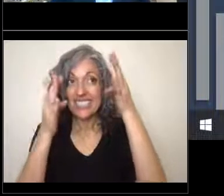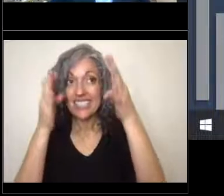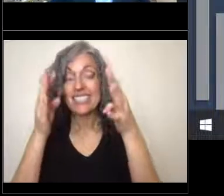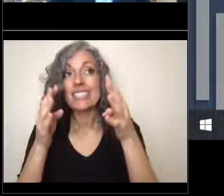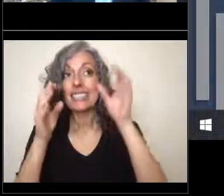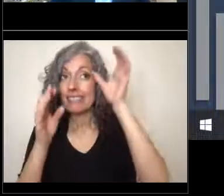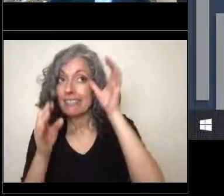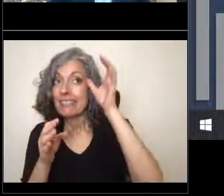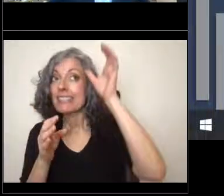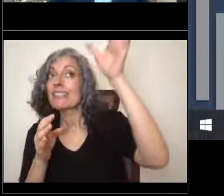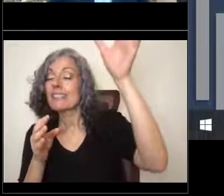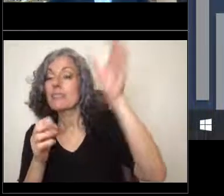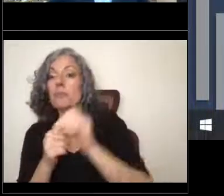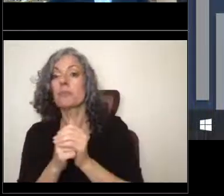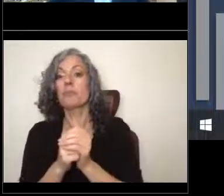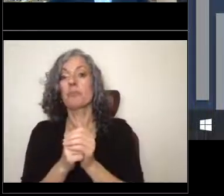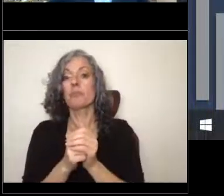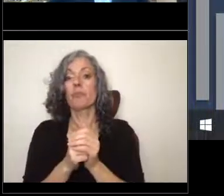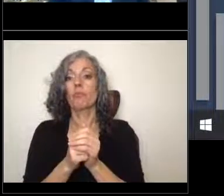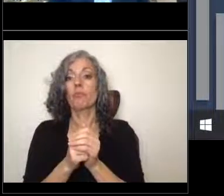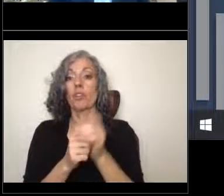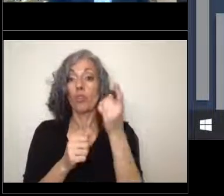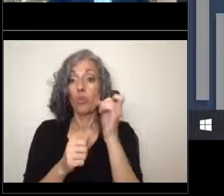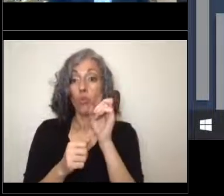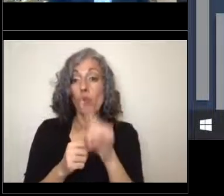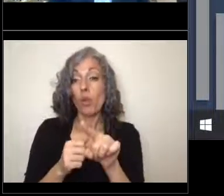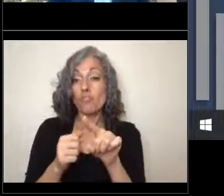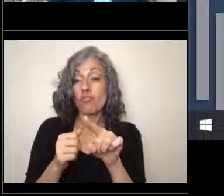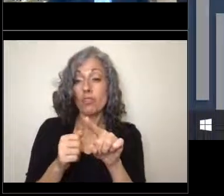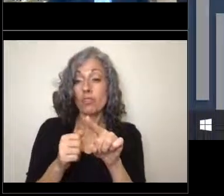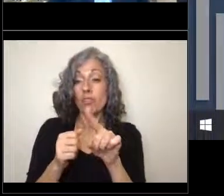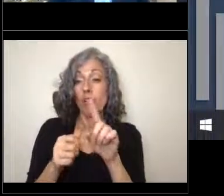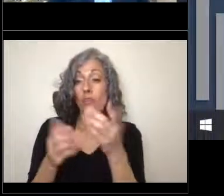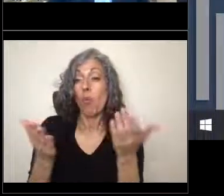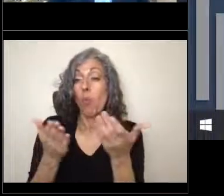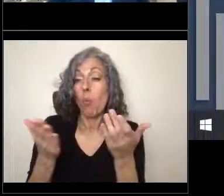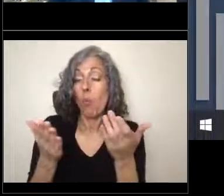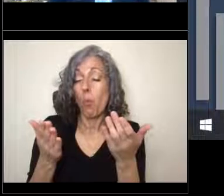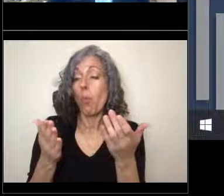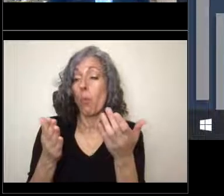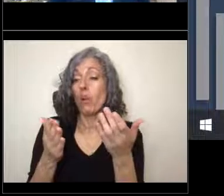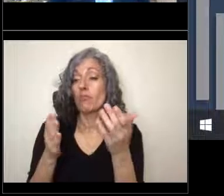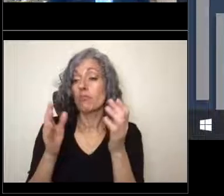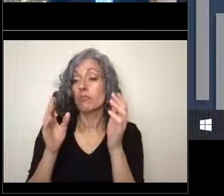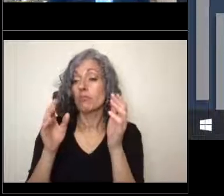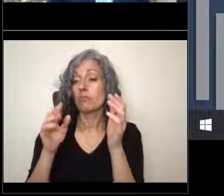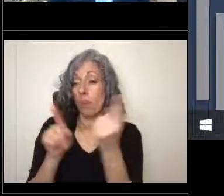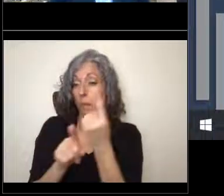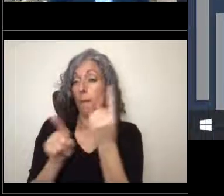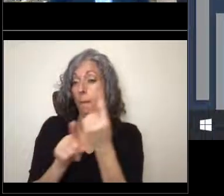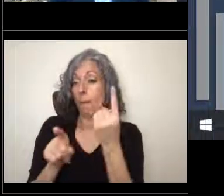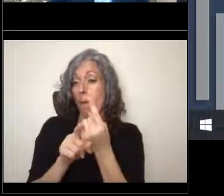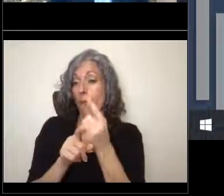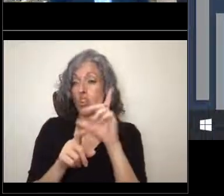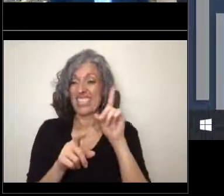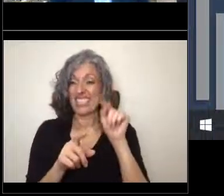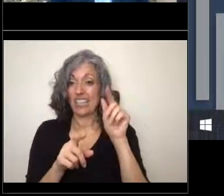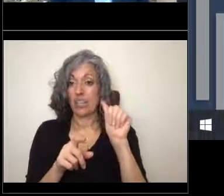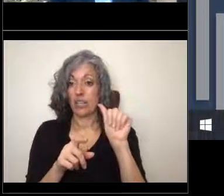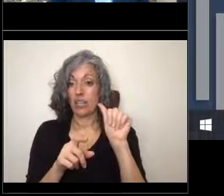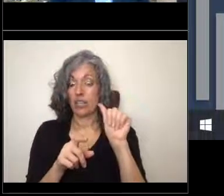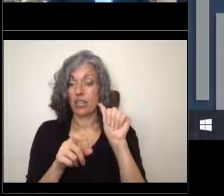conceptualization, that the question of what constitutes adequate data be addressed